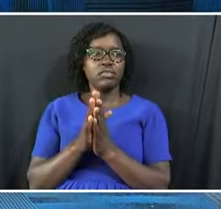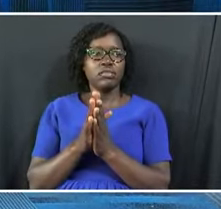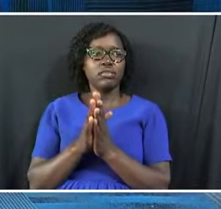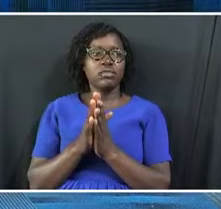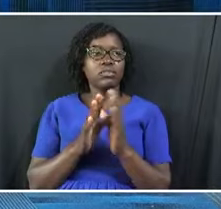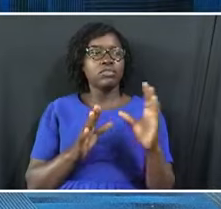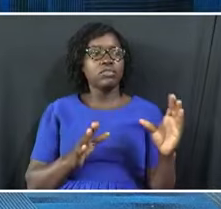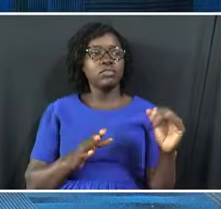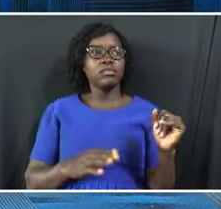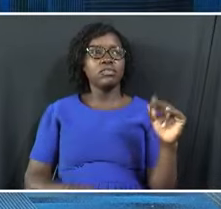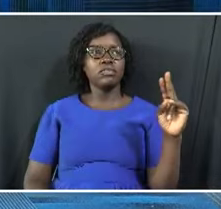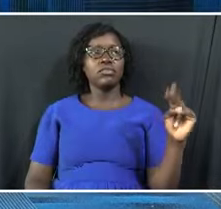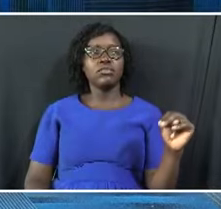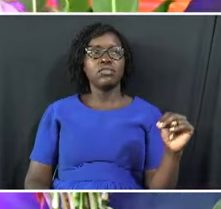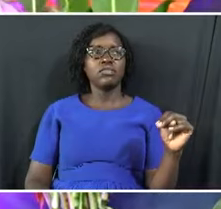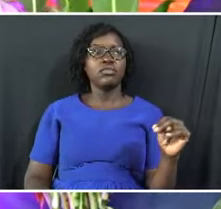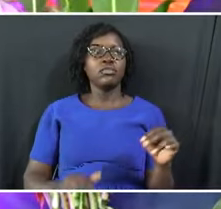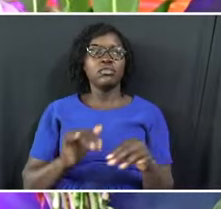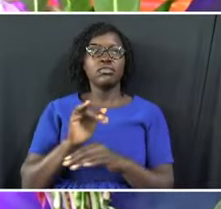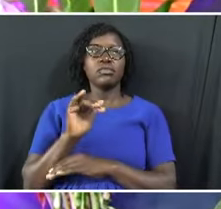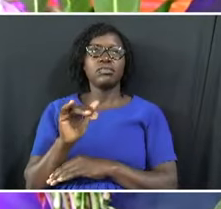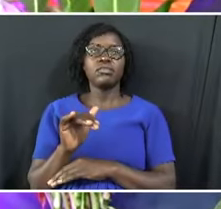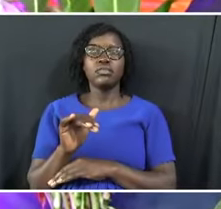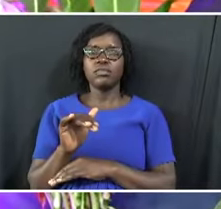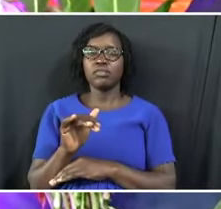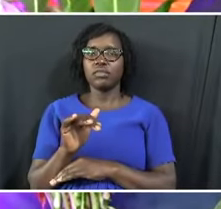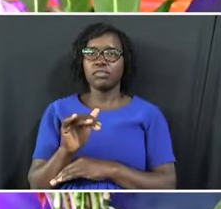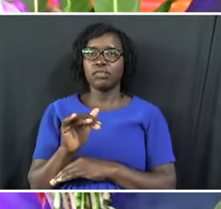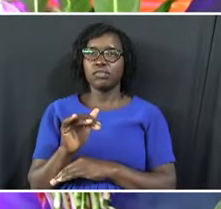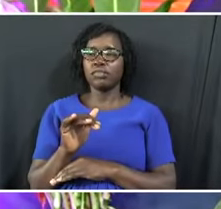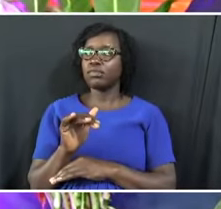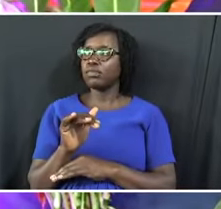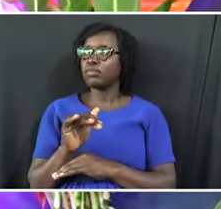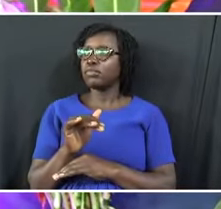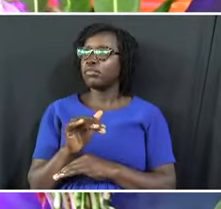questions here to ask this gentleman by the name of Cain. Cain.